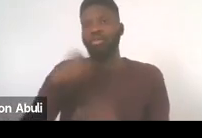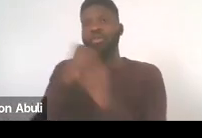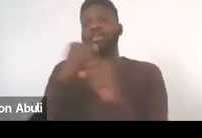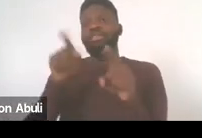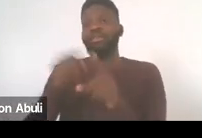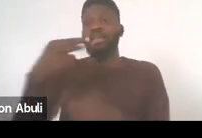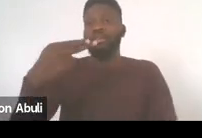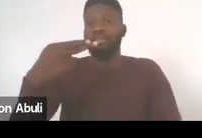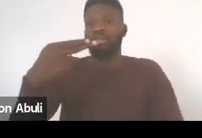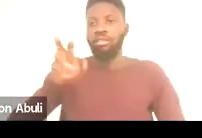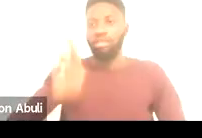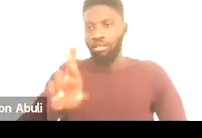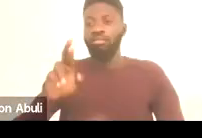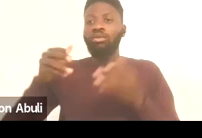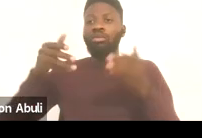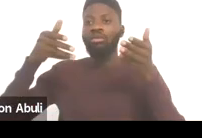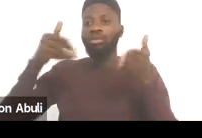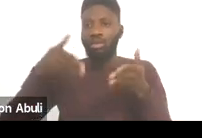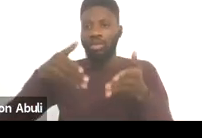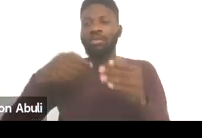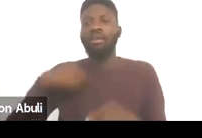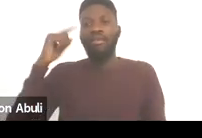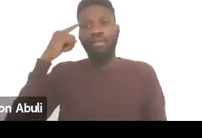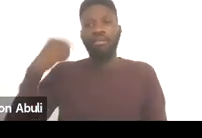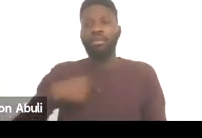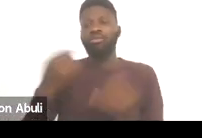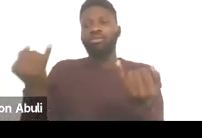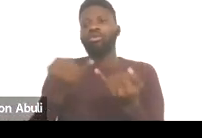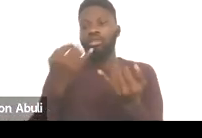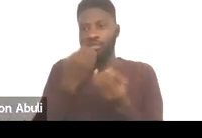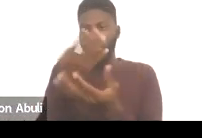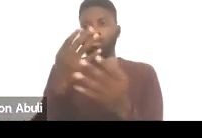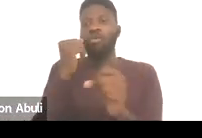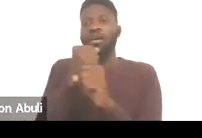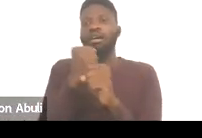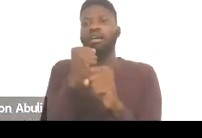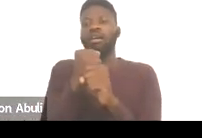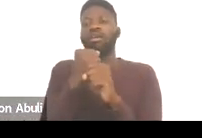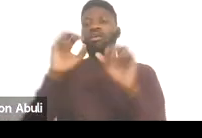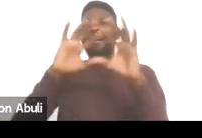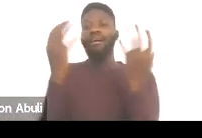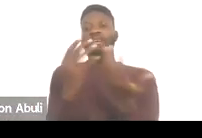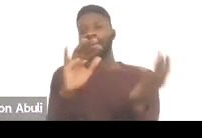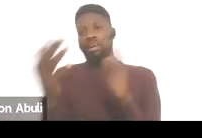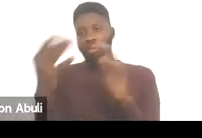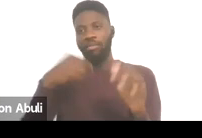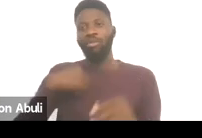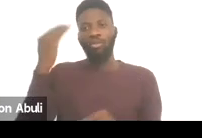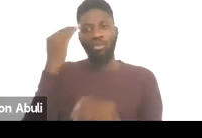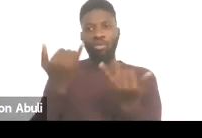And as for today, I think I'm going to be introducing you to the world of work. I know that's why we are all going through